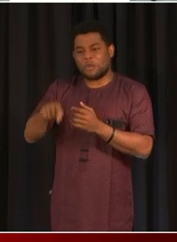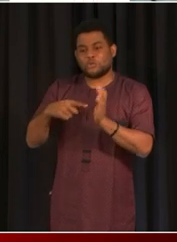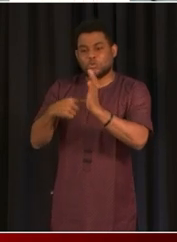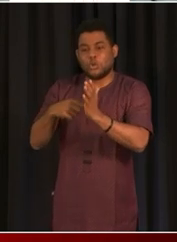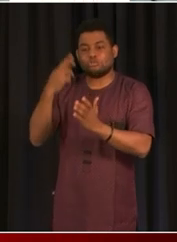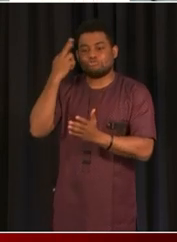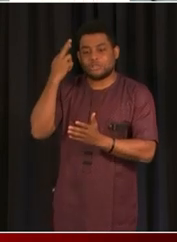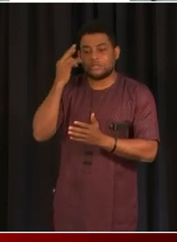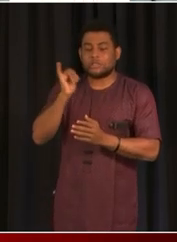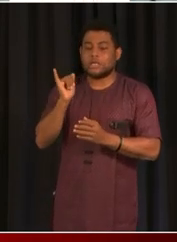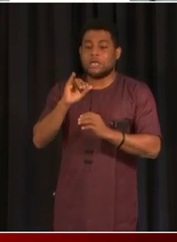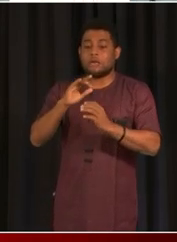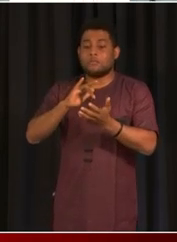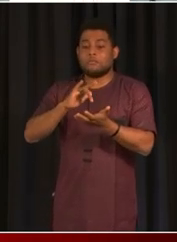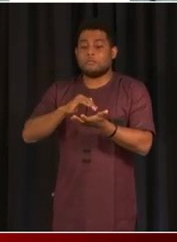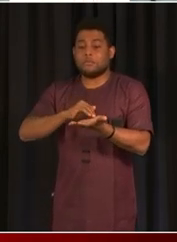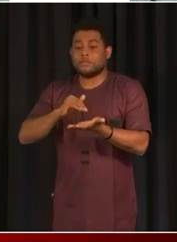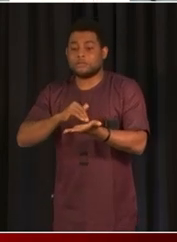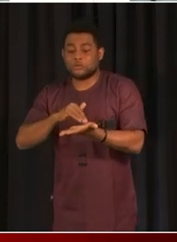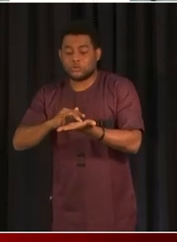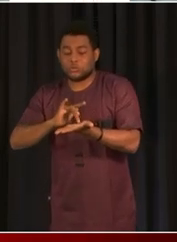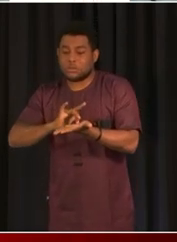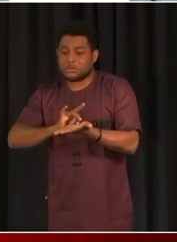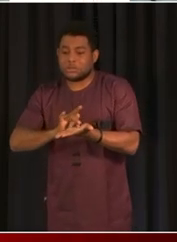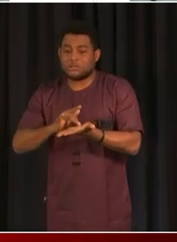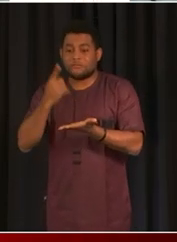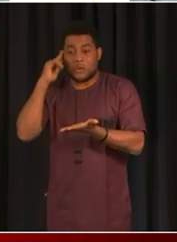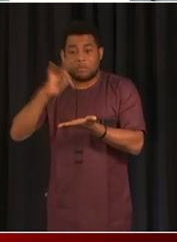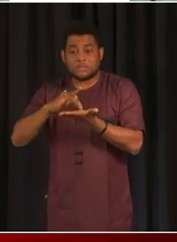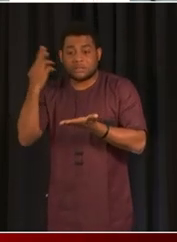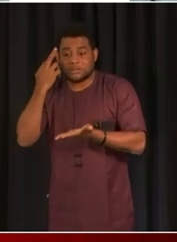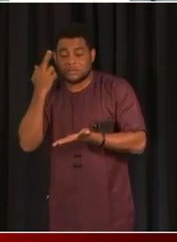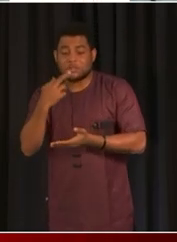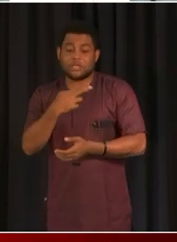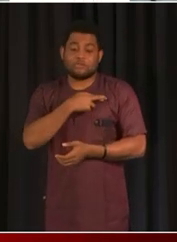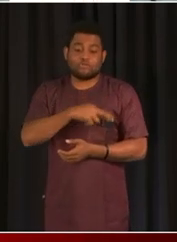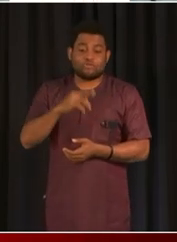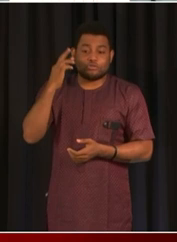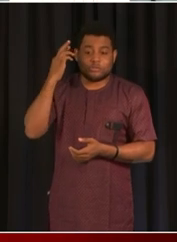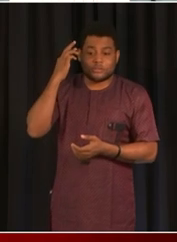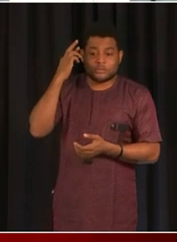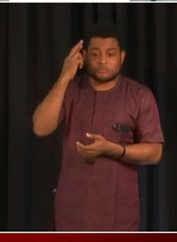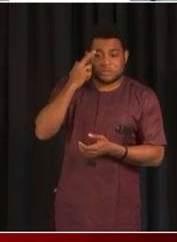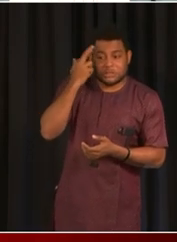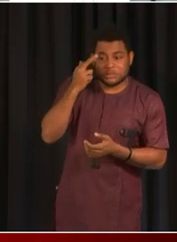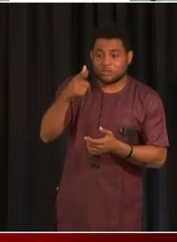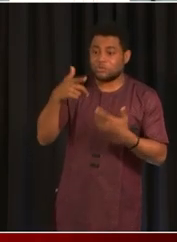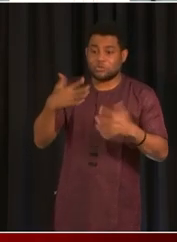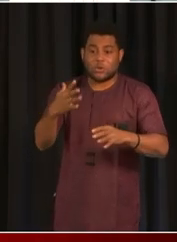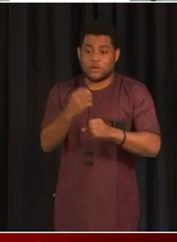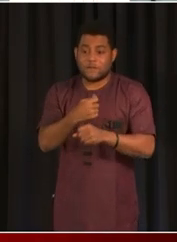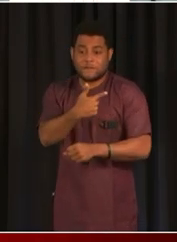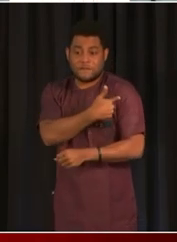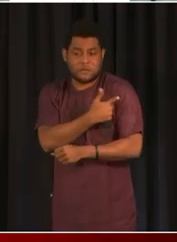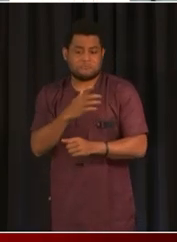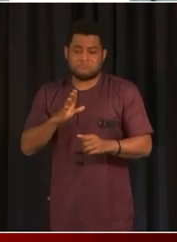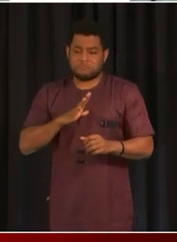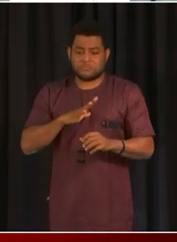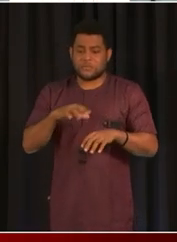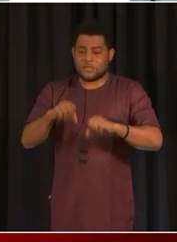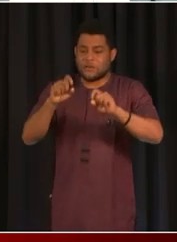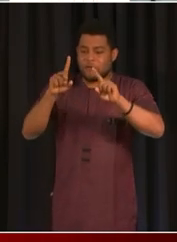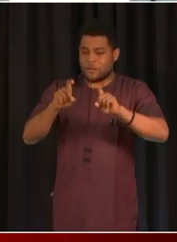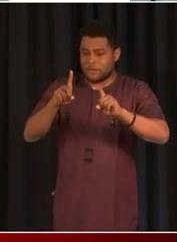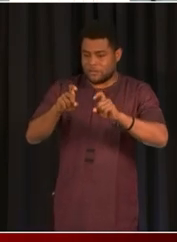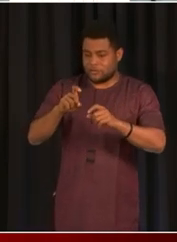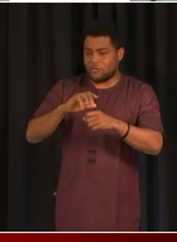their healthcare provider. Okay, so I'm sorry I lost you there a little bit. So paramedics, healthcare workers, they will or they